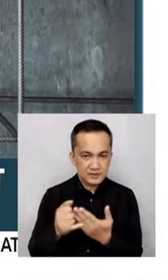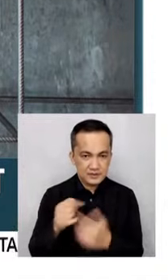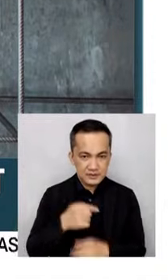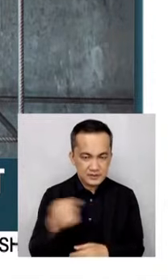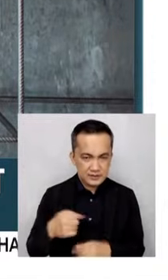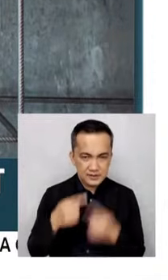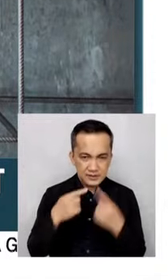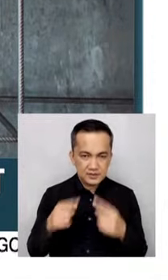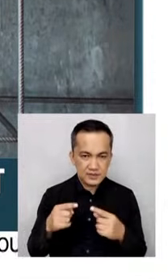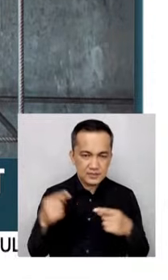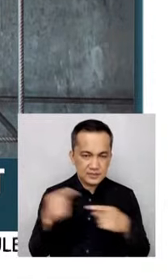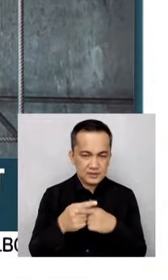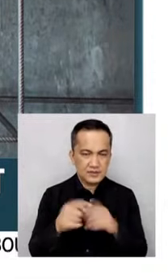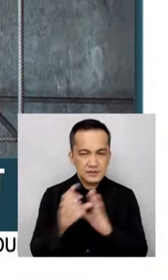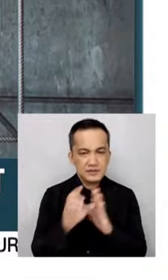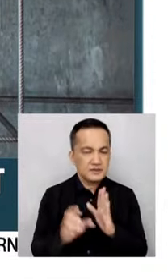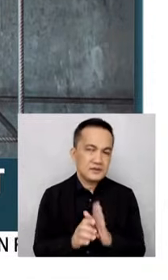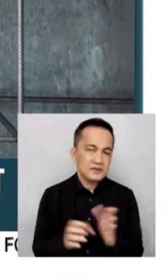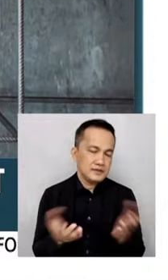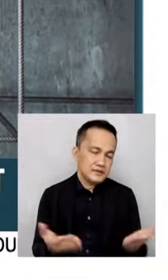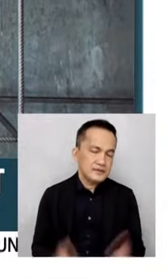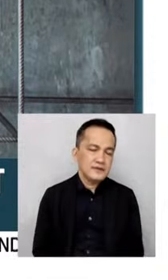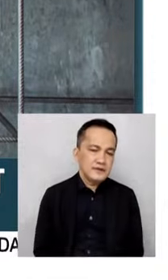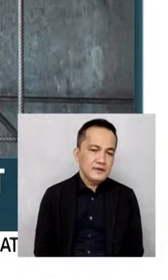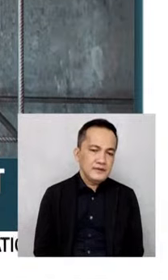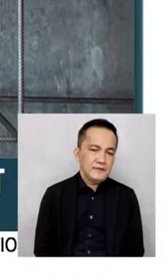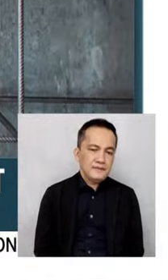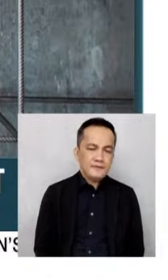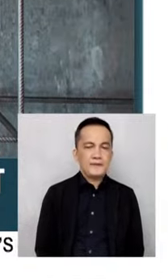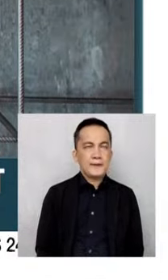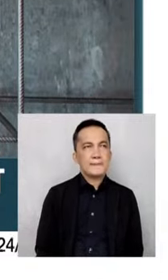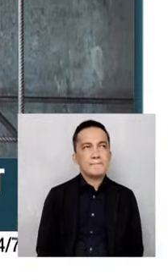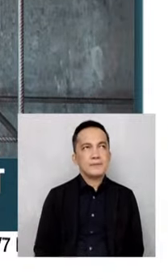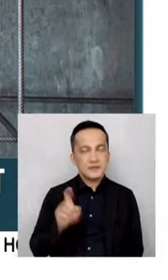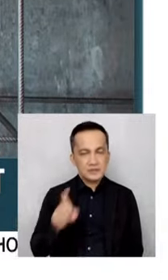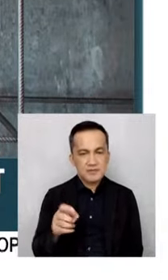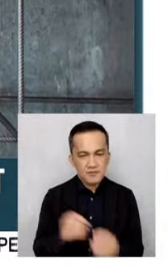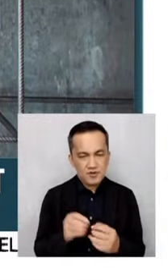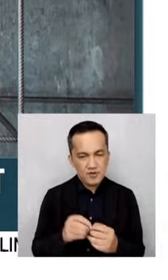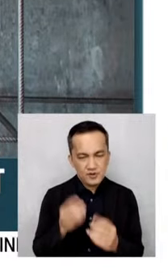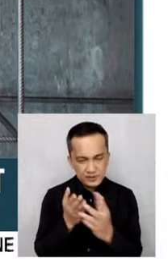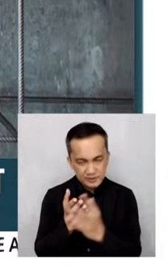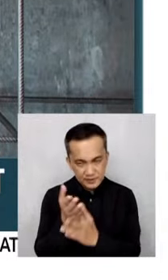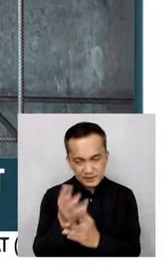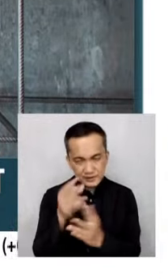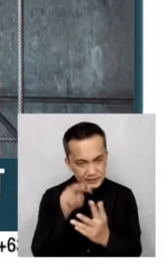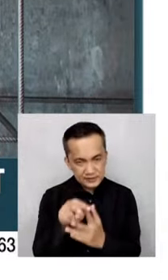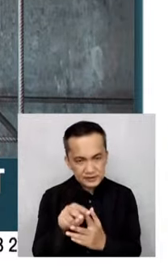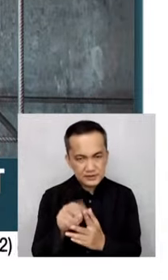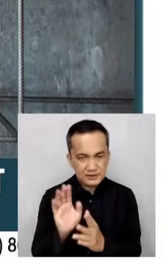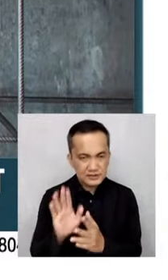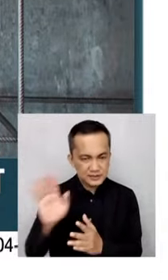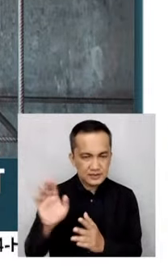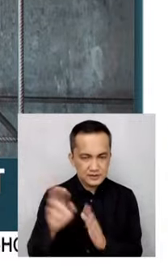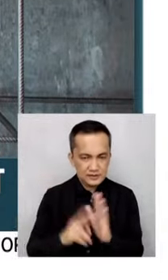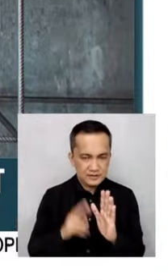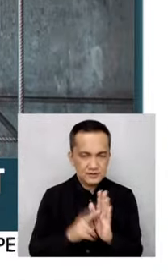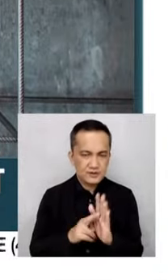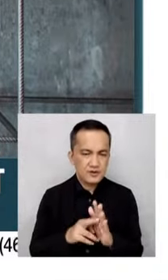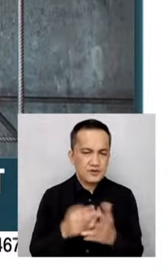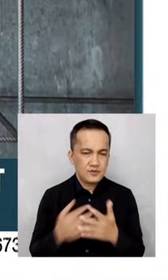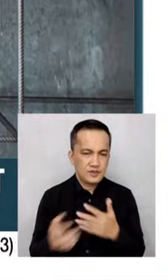declared unconstitutional, there should be more transparency into her role in